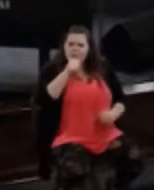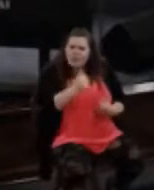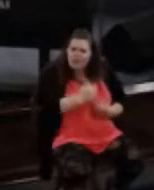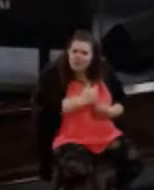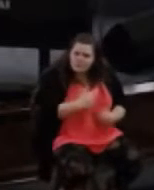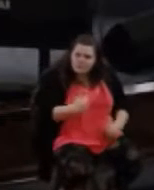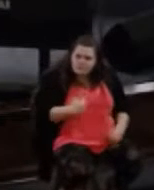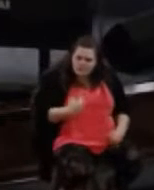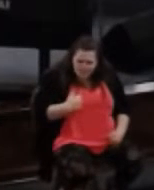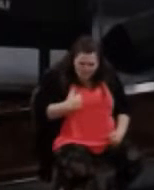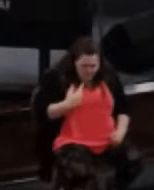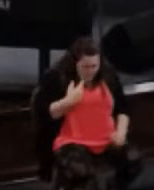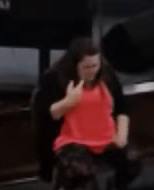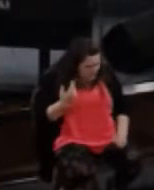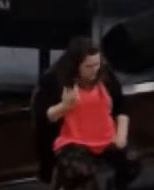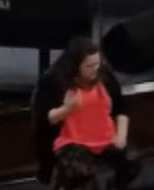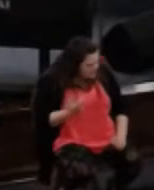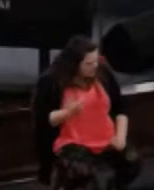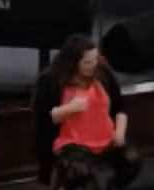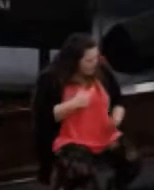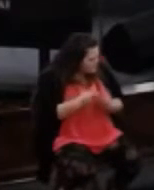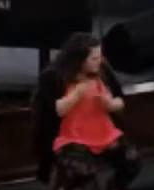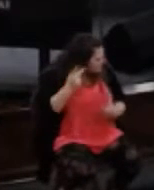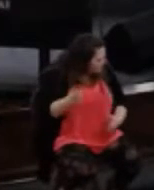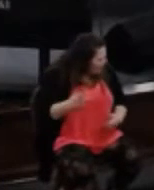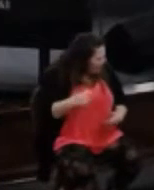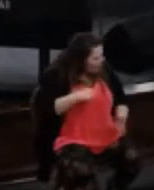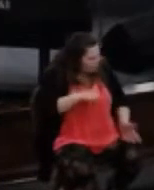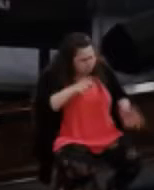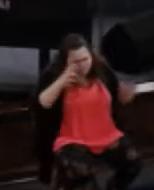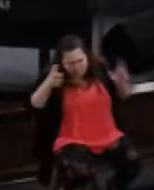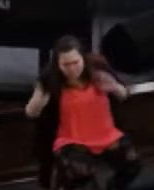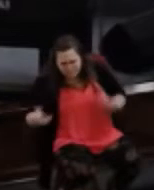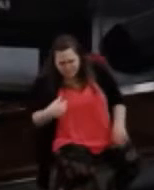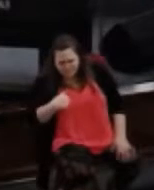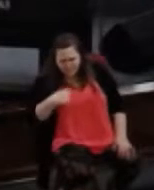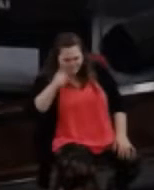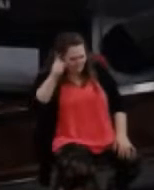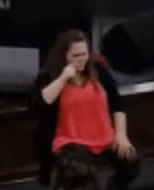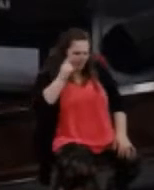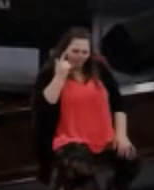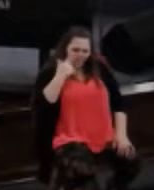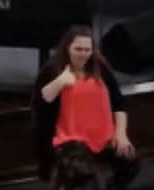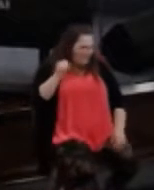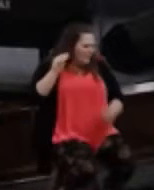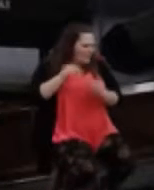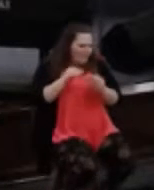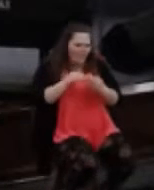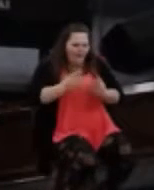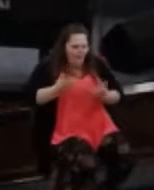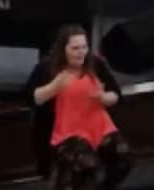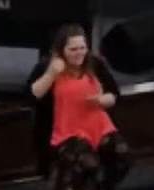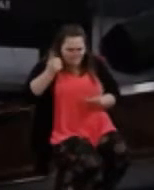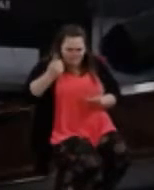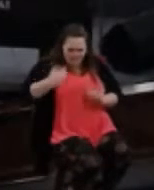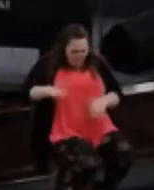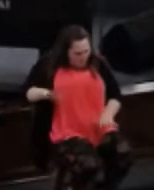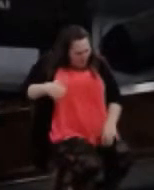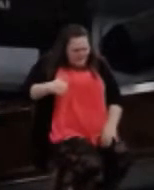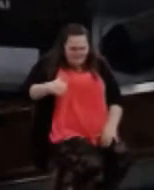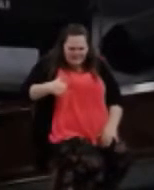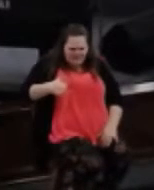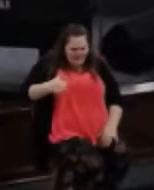because they've sinned or they failed, they've messed things up. They believe God doesn't want them as they